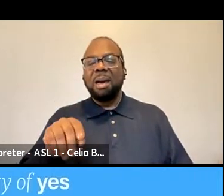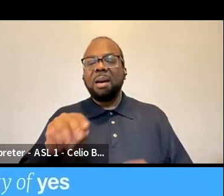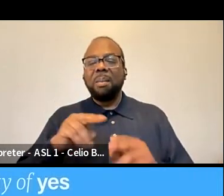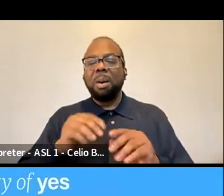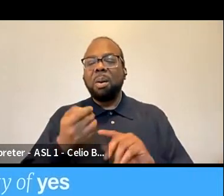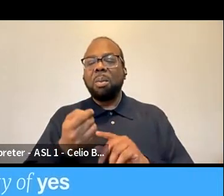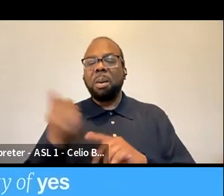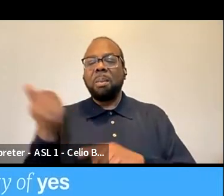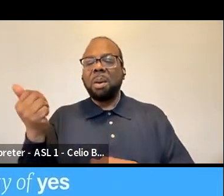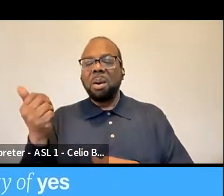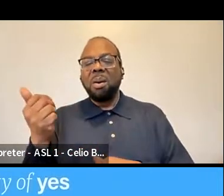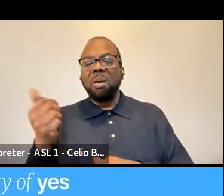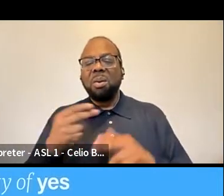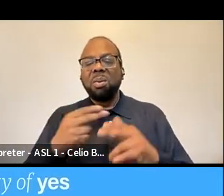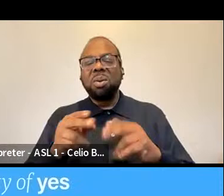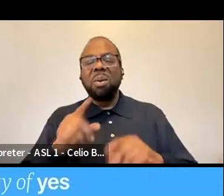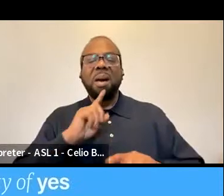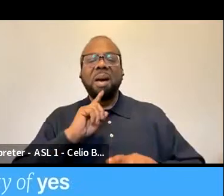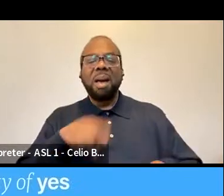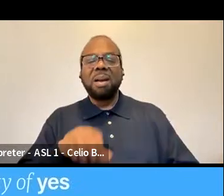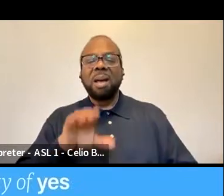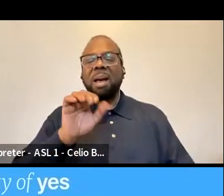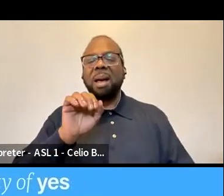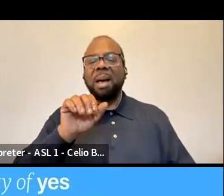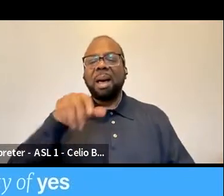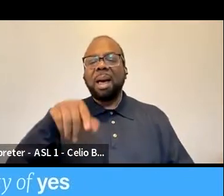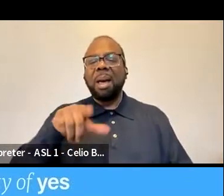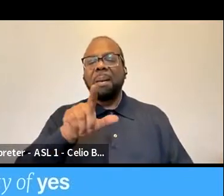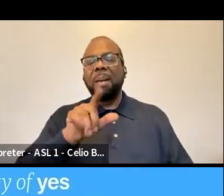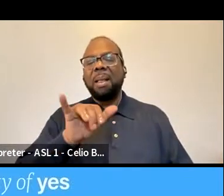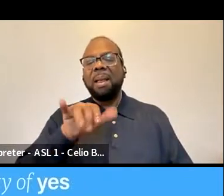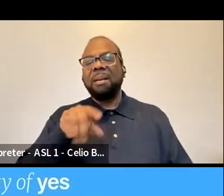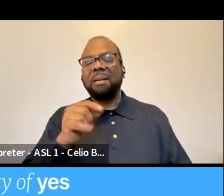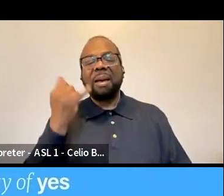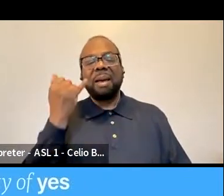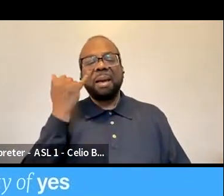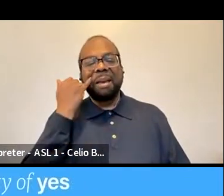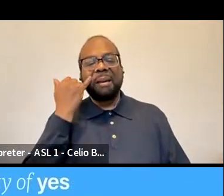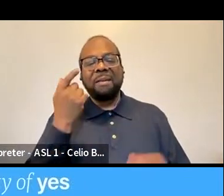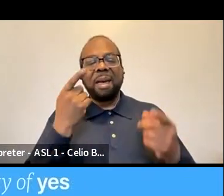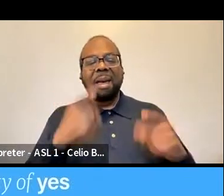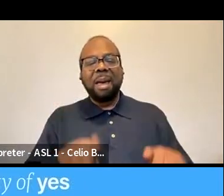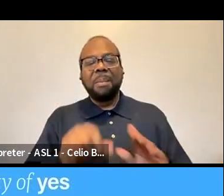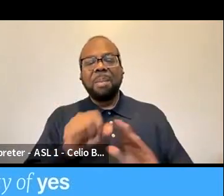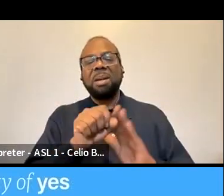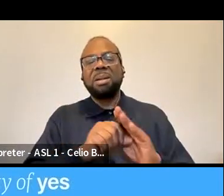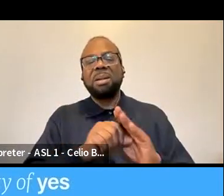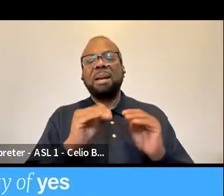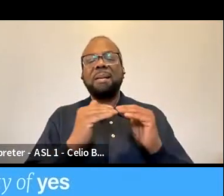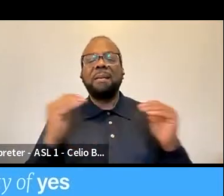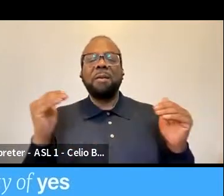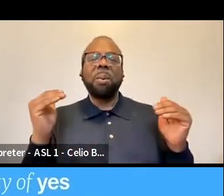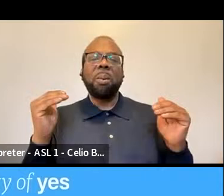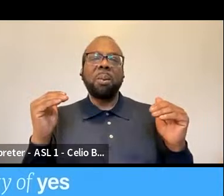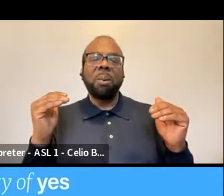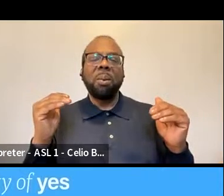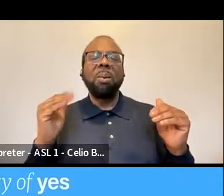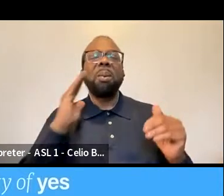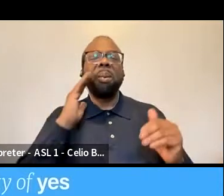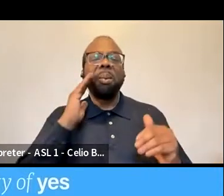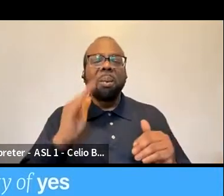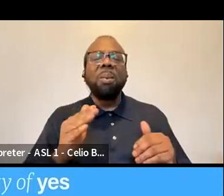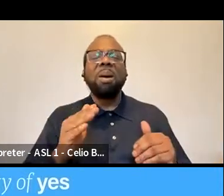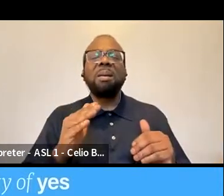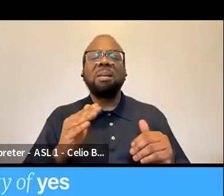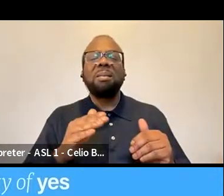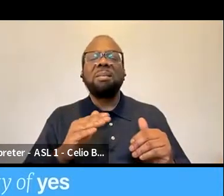is that the cap lift, if in fact it happens at the state level, well, just to back up